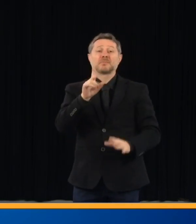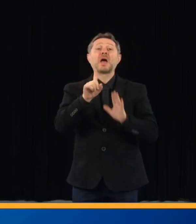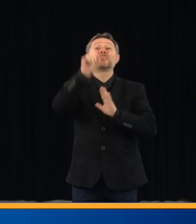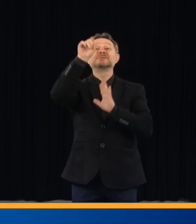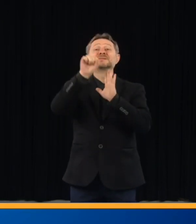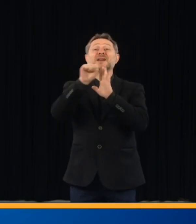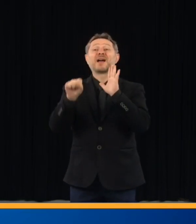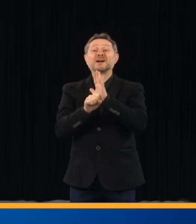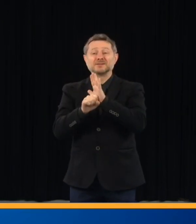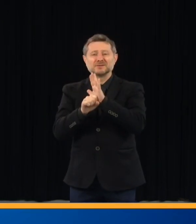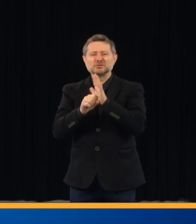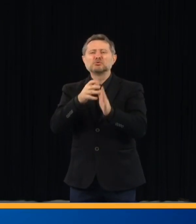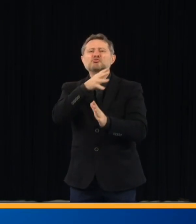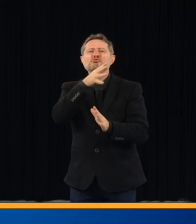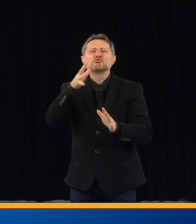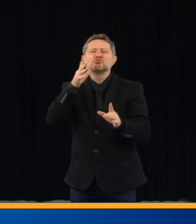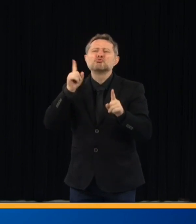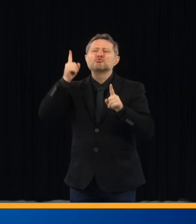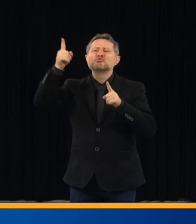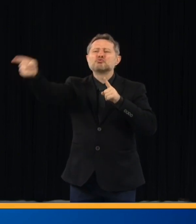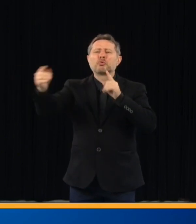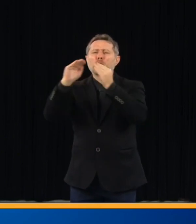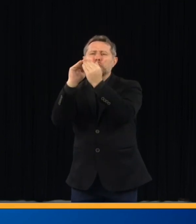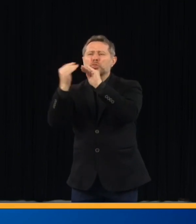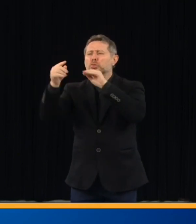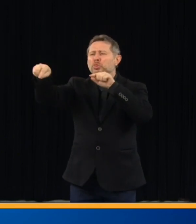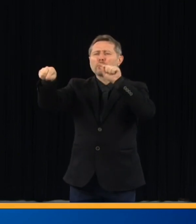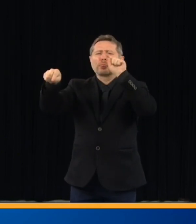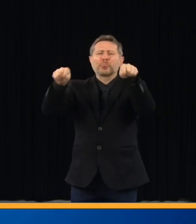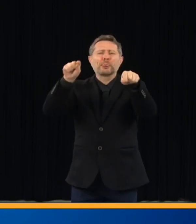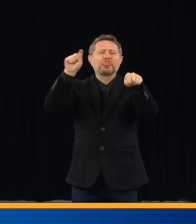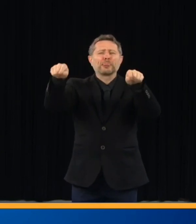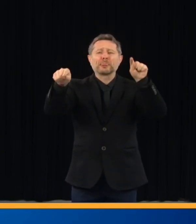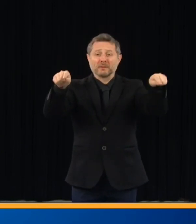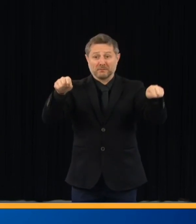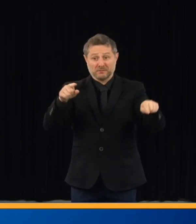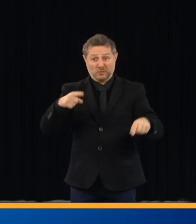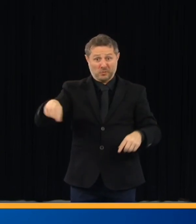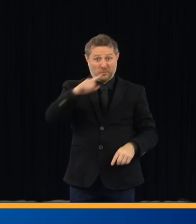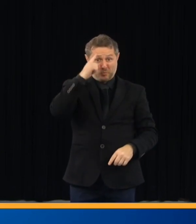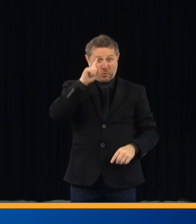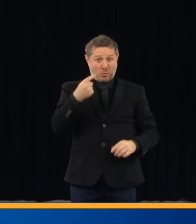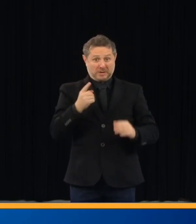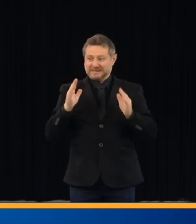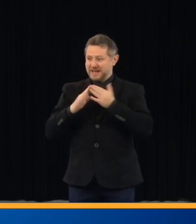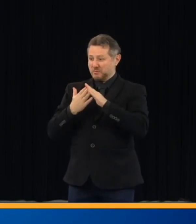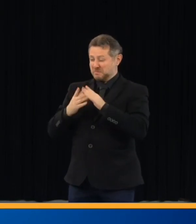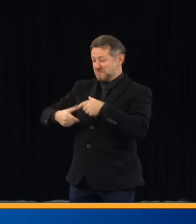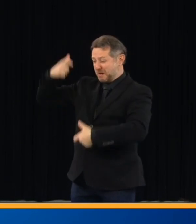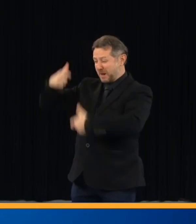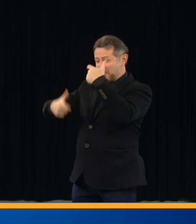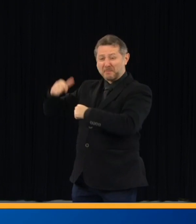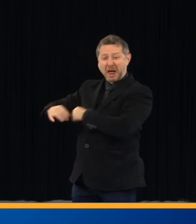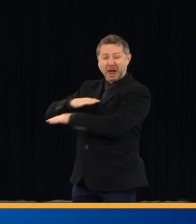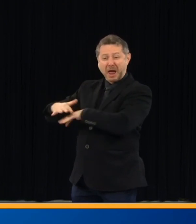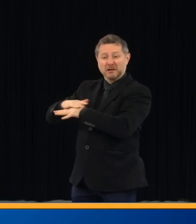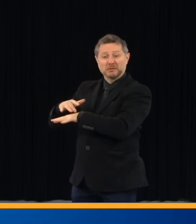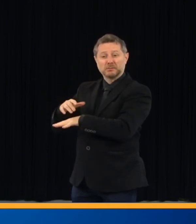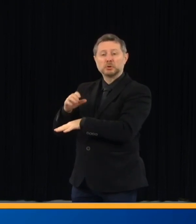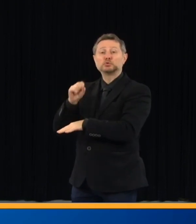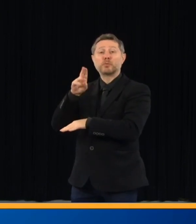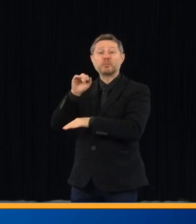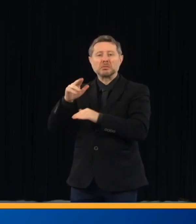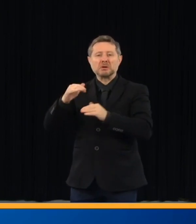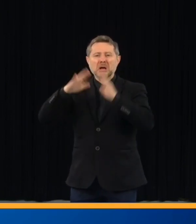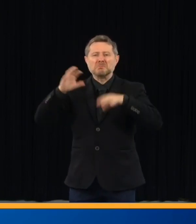community. And you see that it's not just urban areas, it's suburban areas. That's